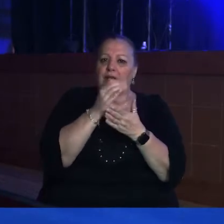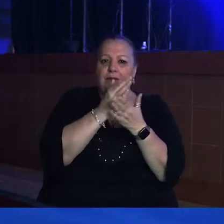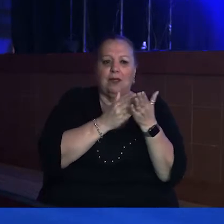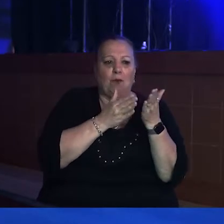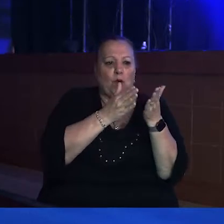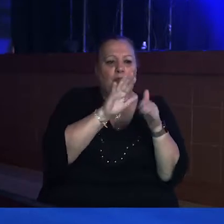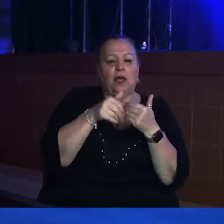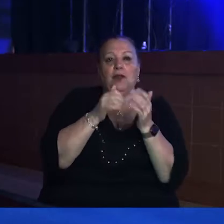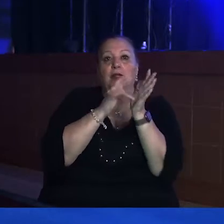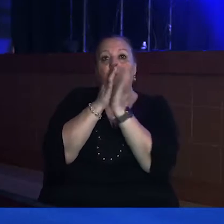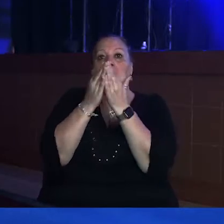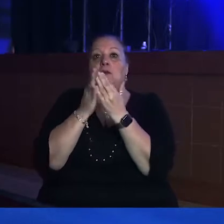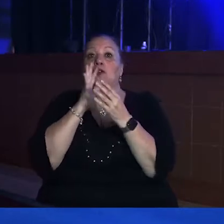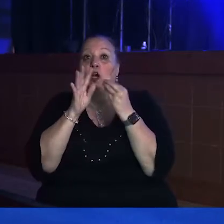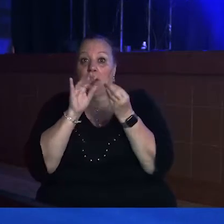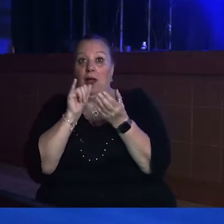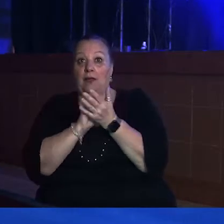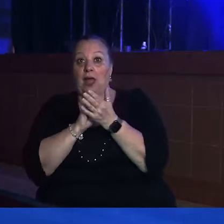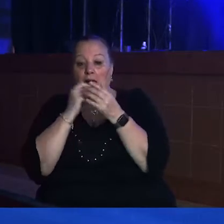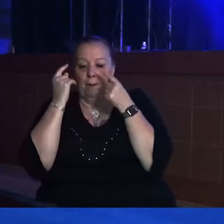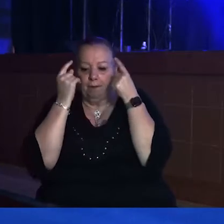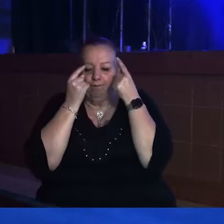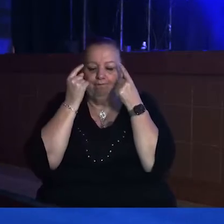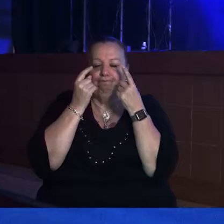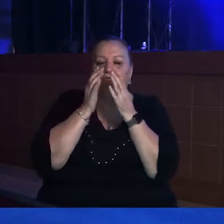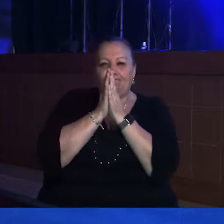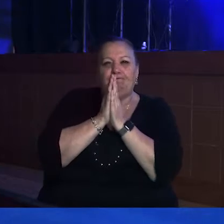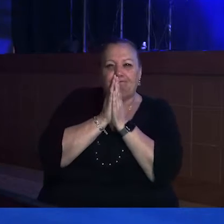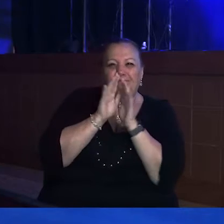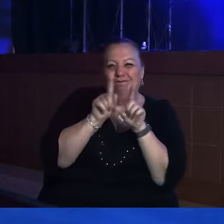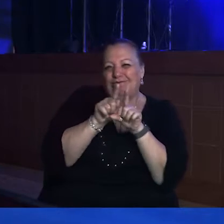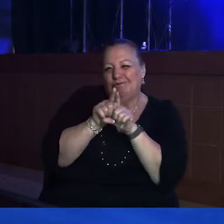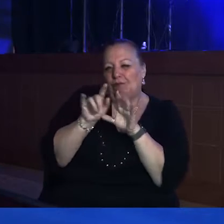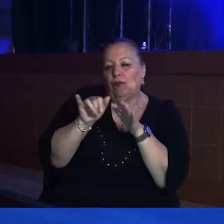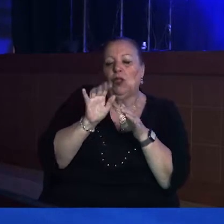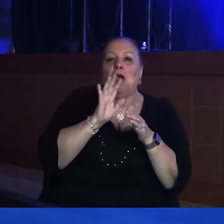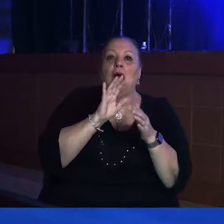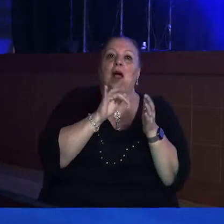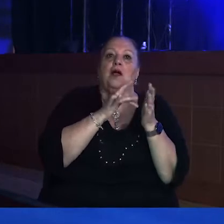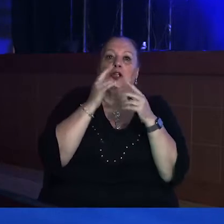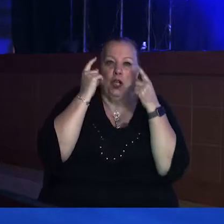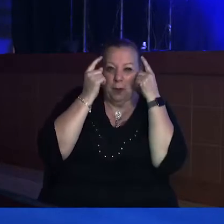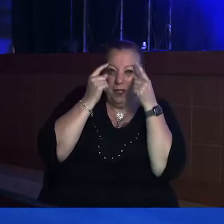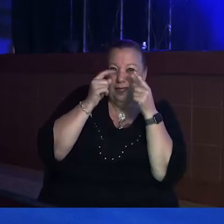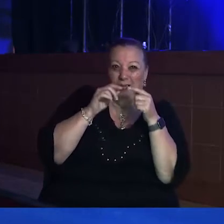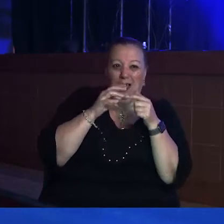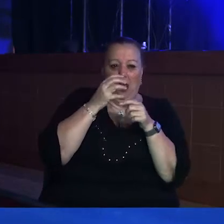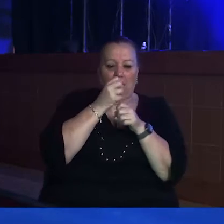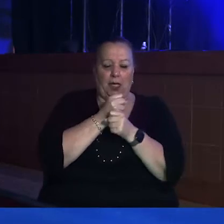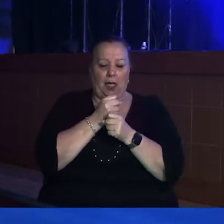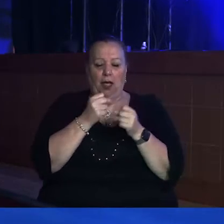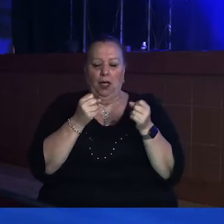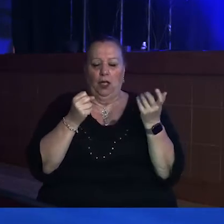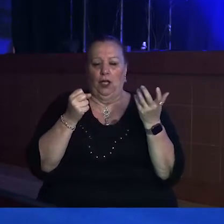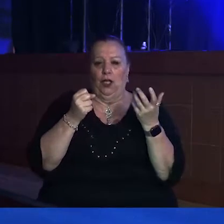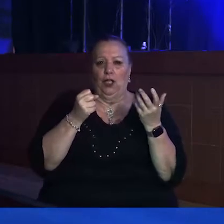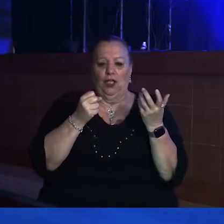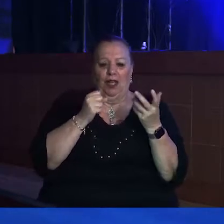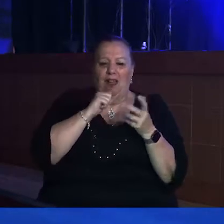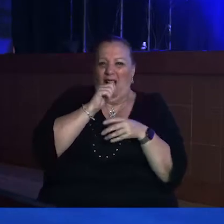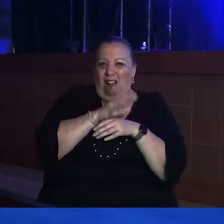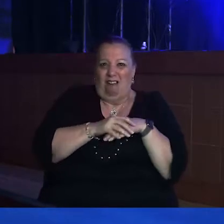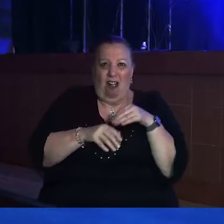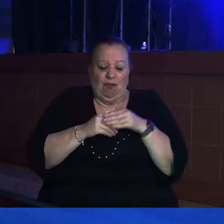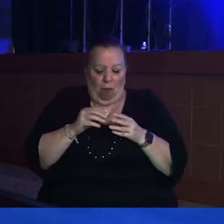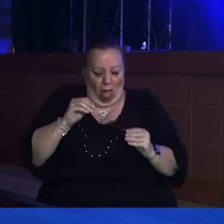about meditation. And so when the Bible talks about meditation, it's not talking about getting your hamstrings in an uncomfortable position. It's not